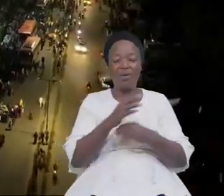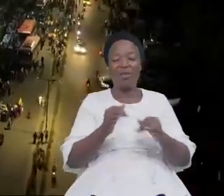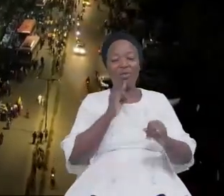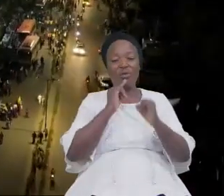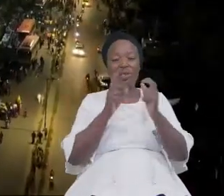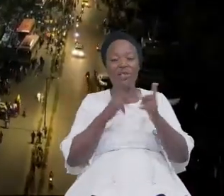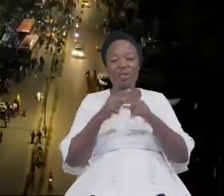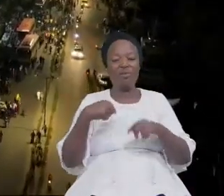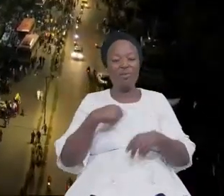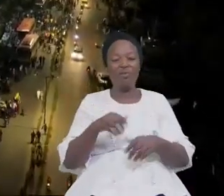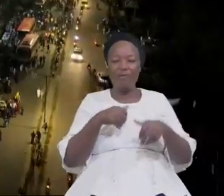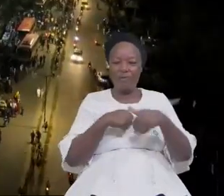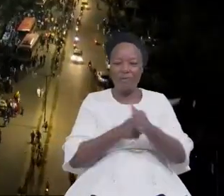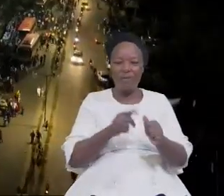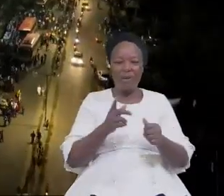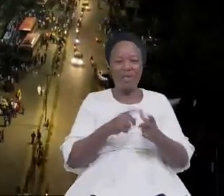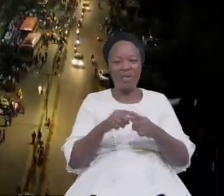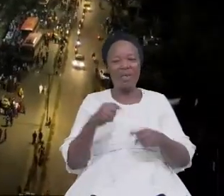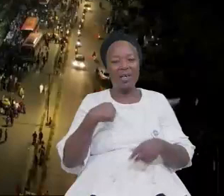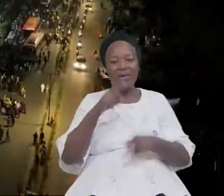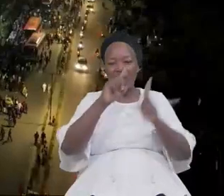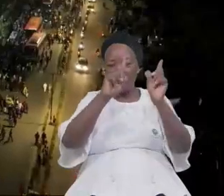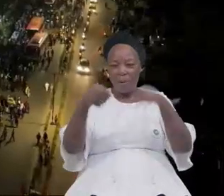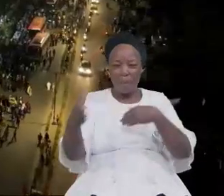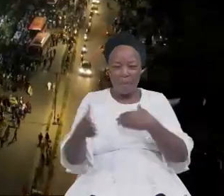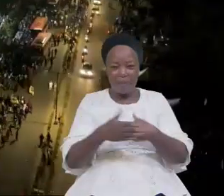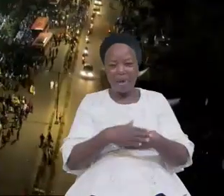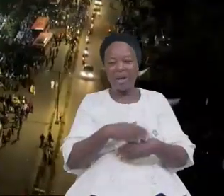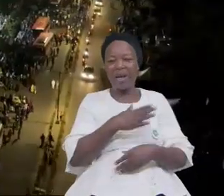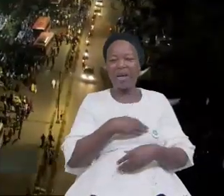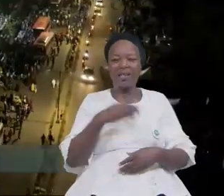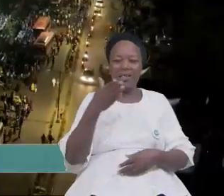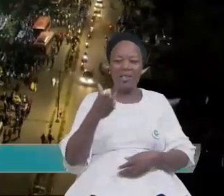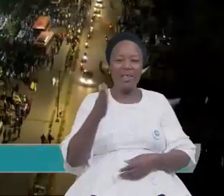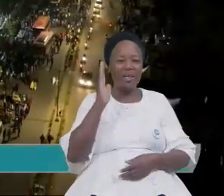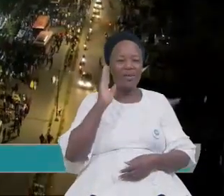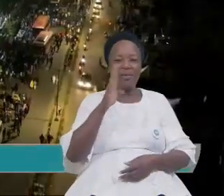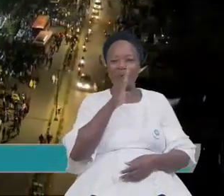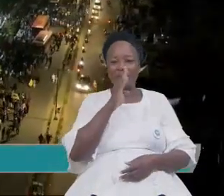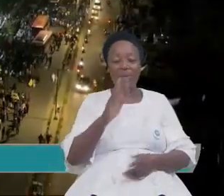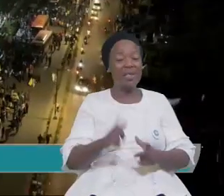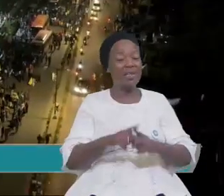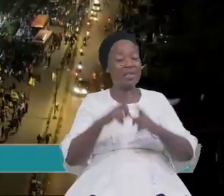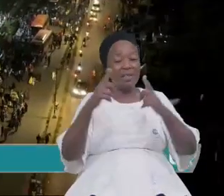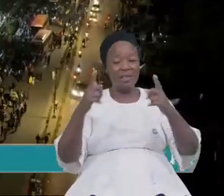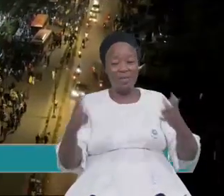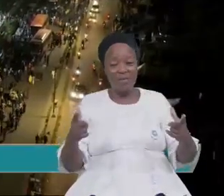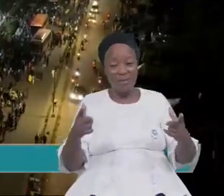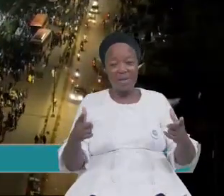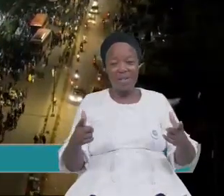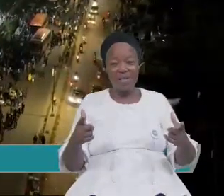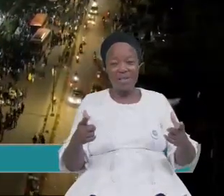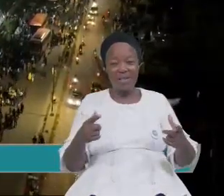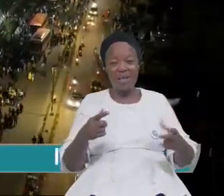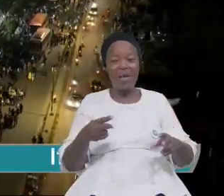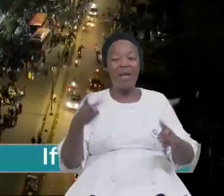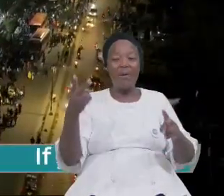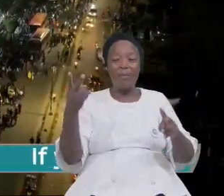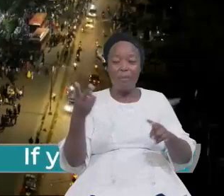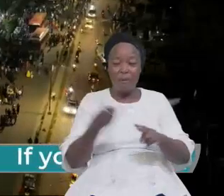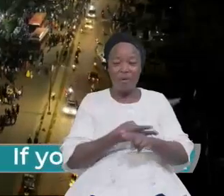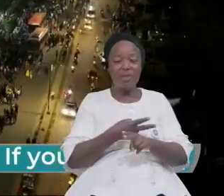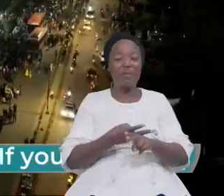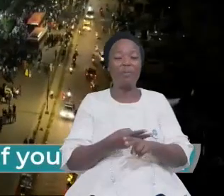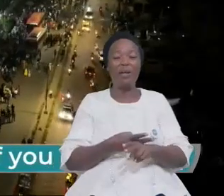and come back, and there will be great multiplied miracles in your life